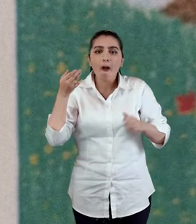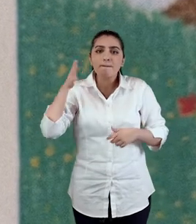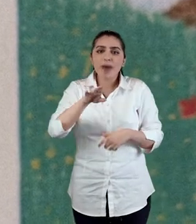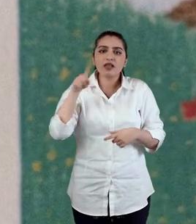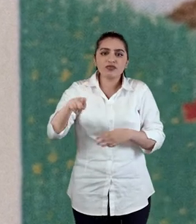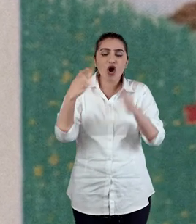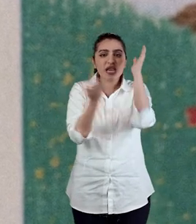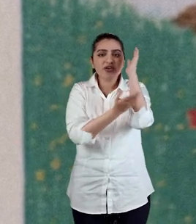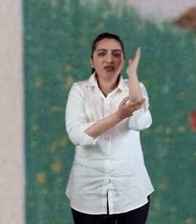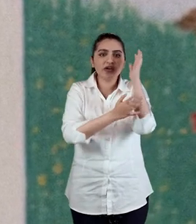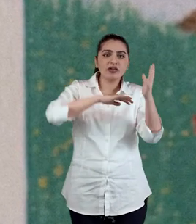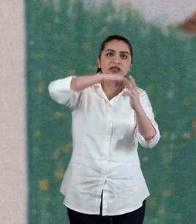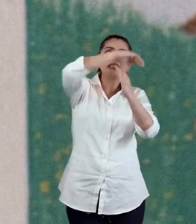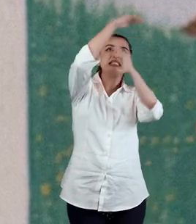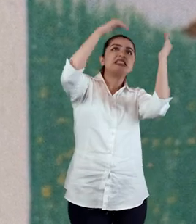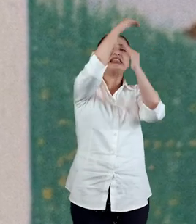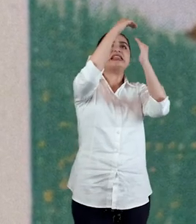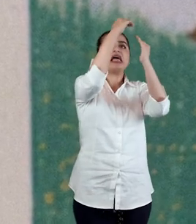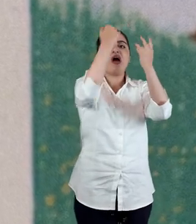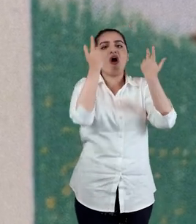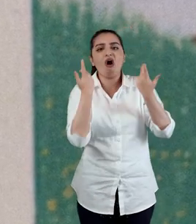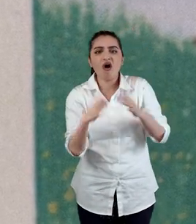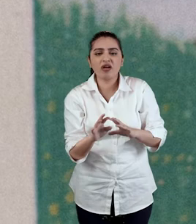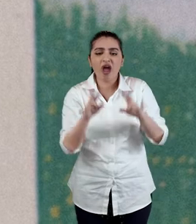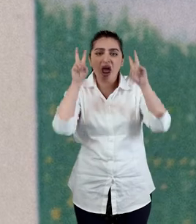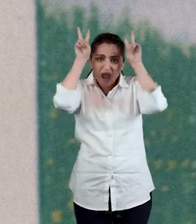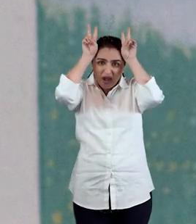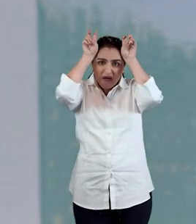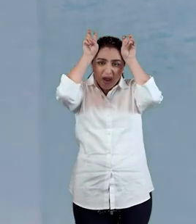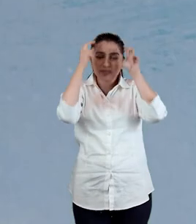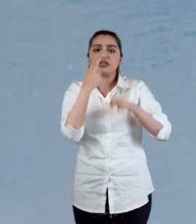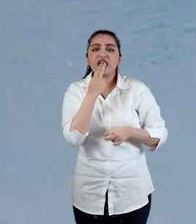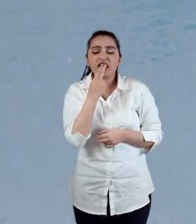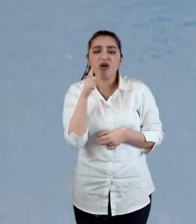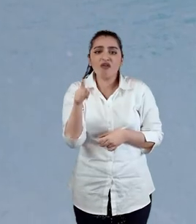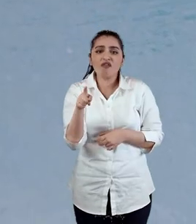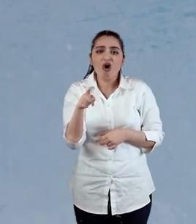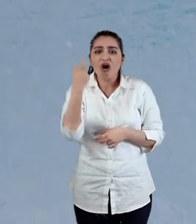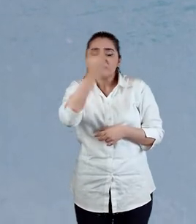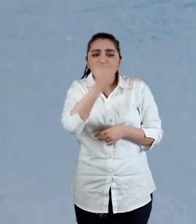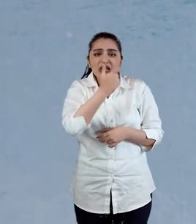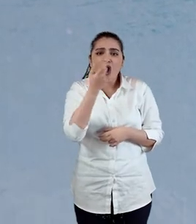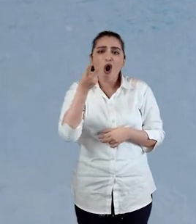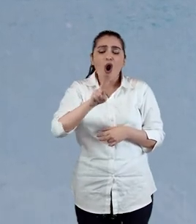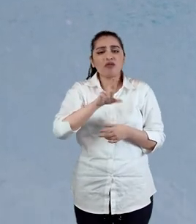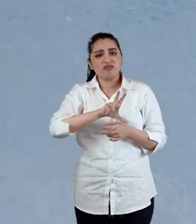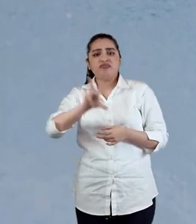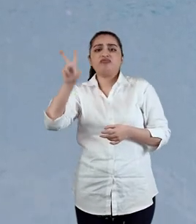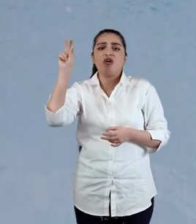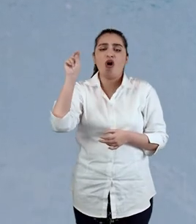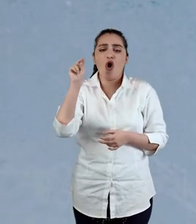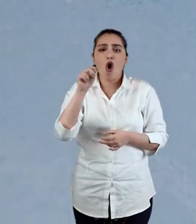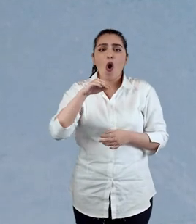all alone. This wasn't her day. Poor little Mole had a sad, heavy